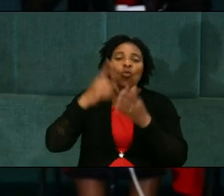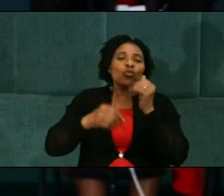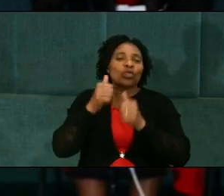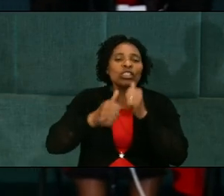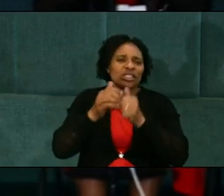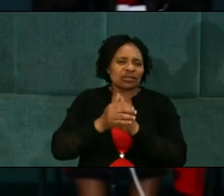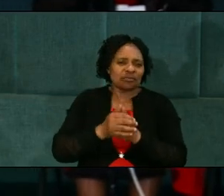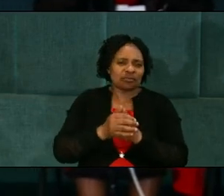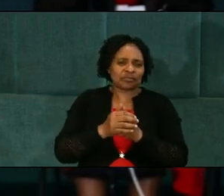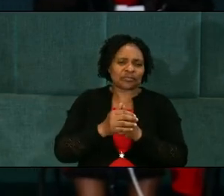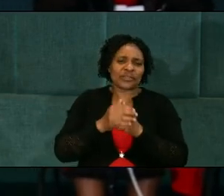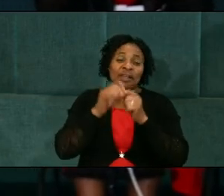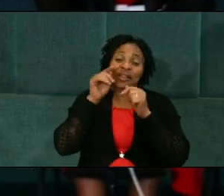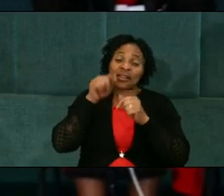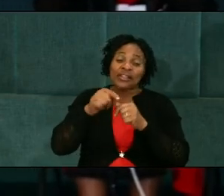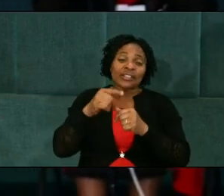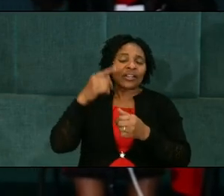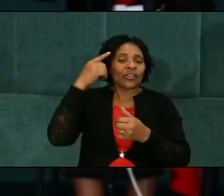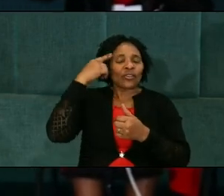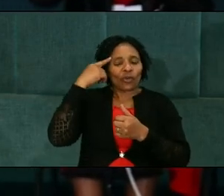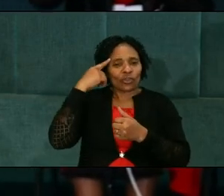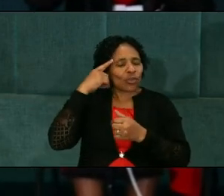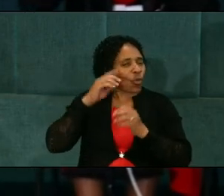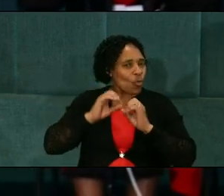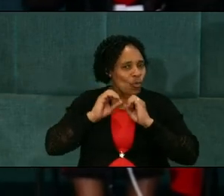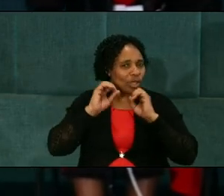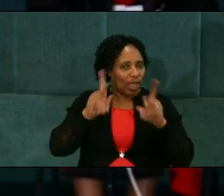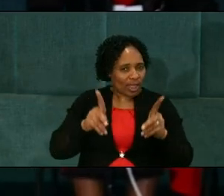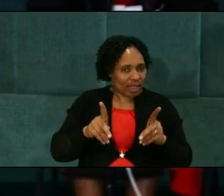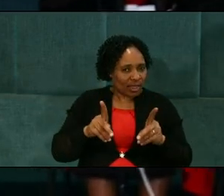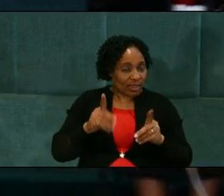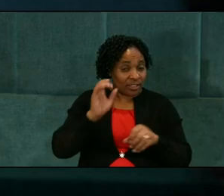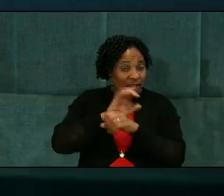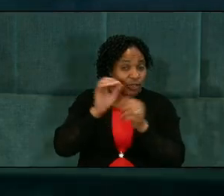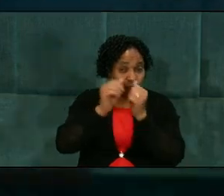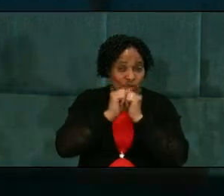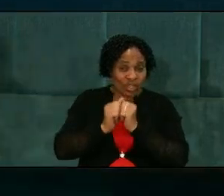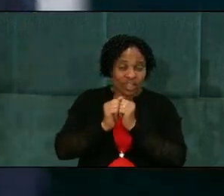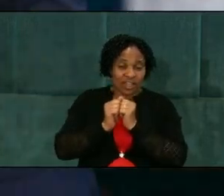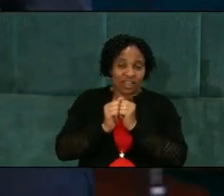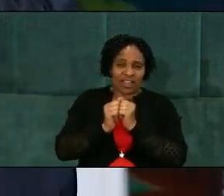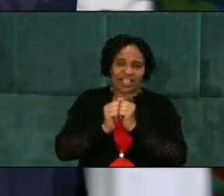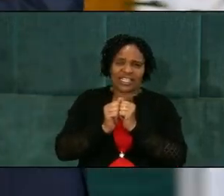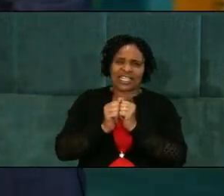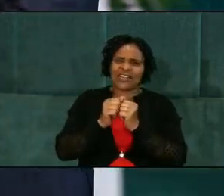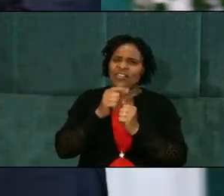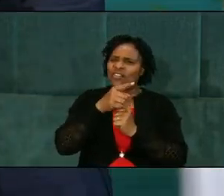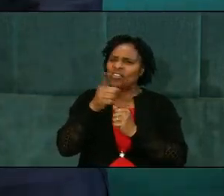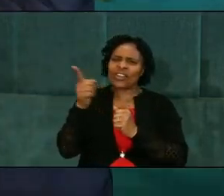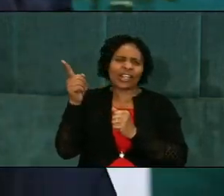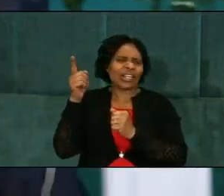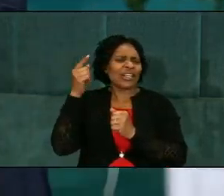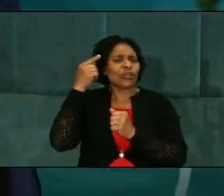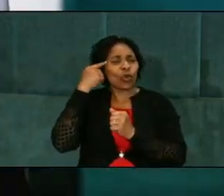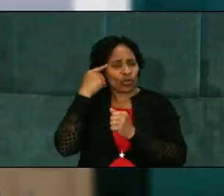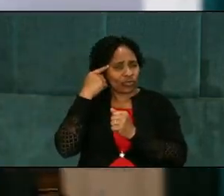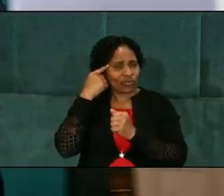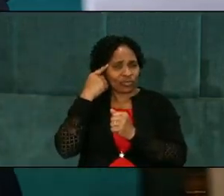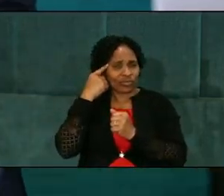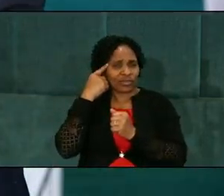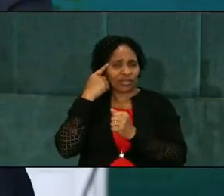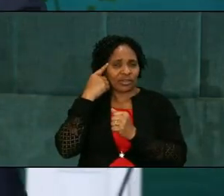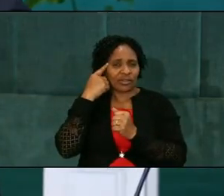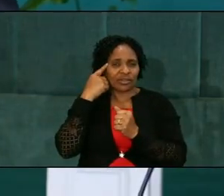thought they were okay. Is the church with me? Oh, stay with me. They thought, all of them